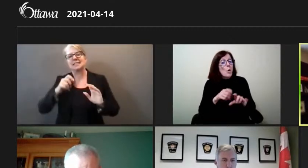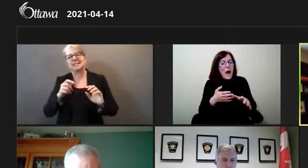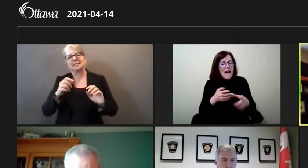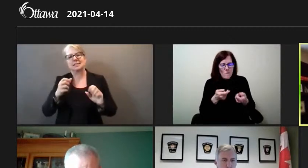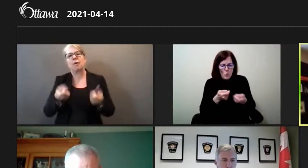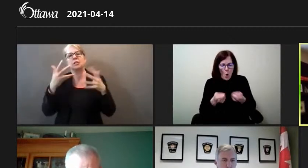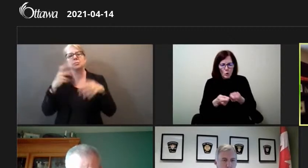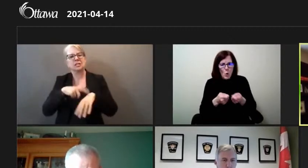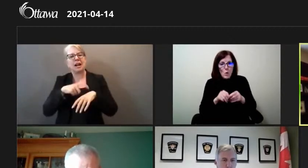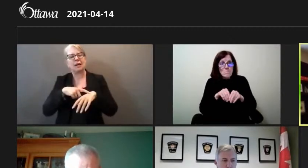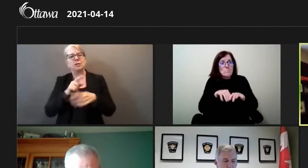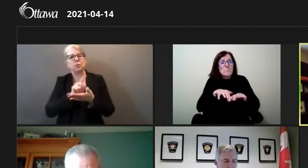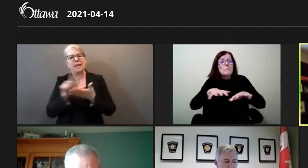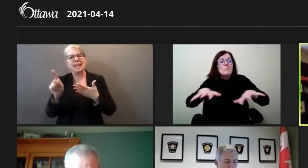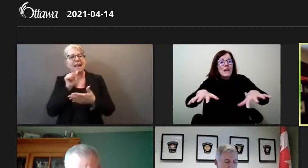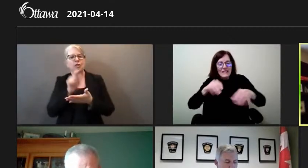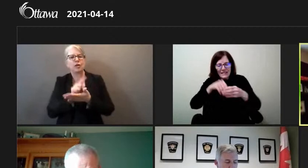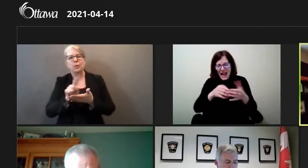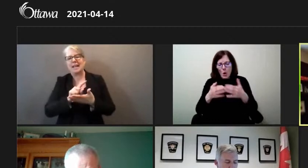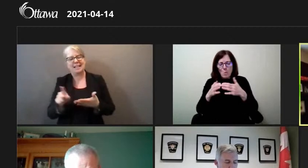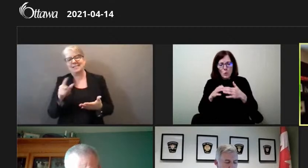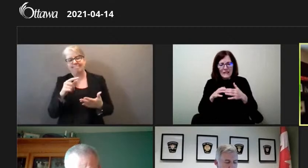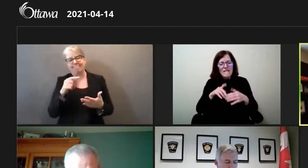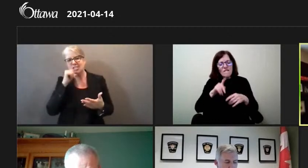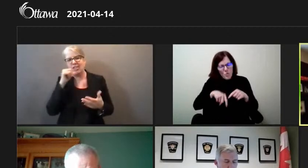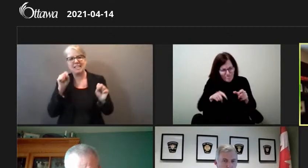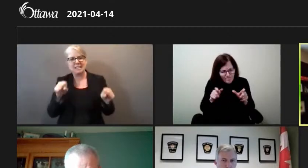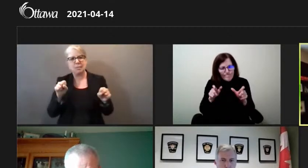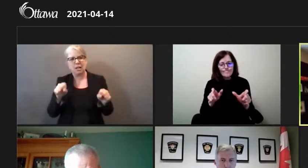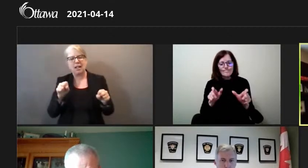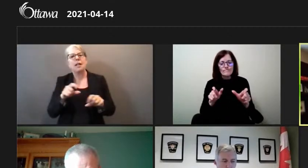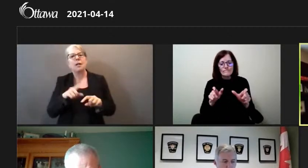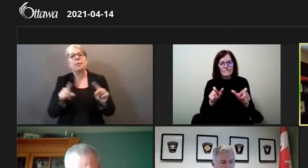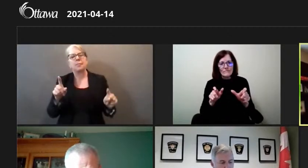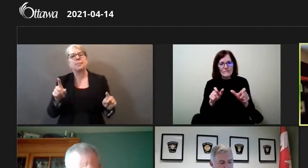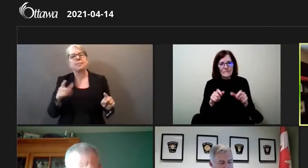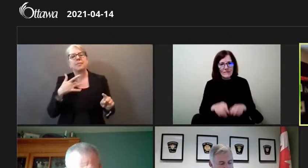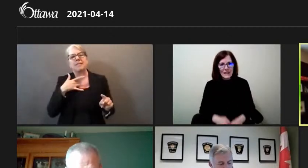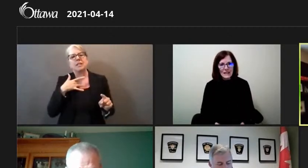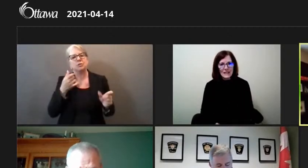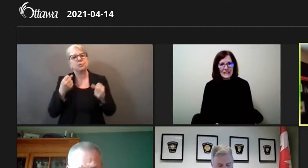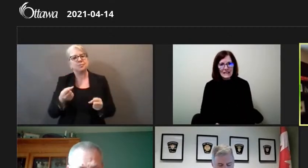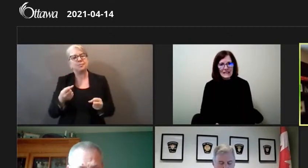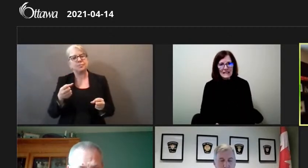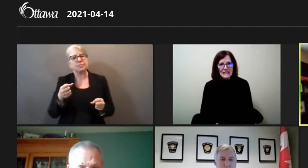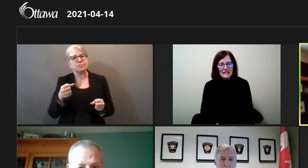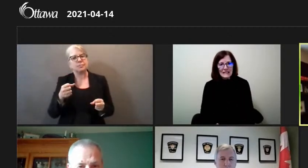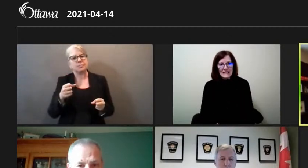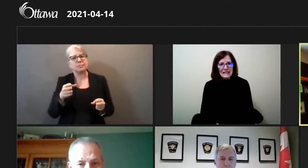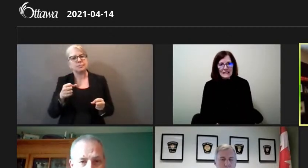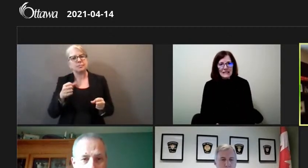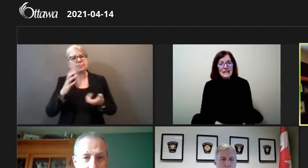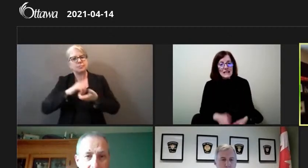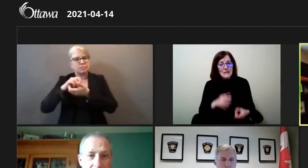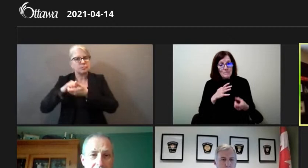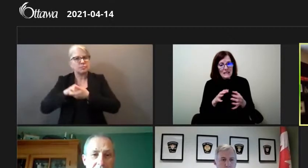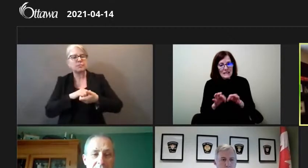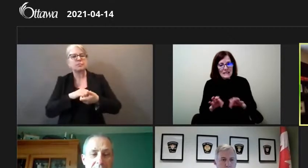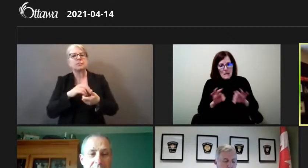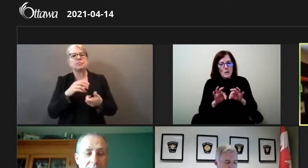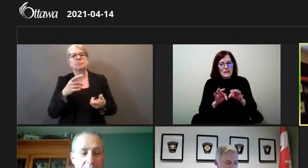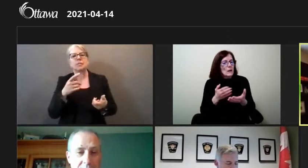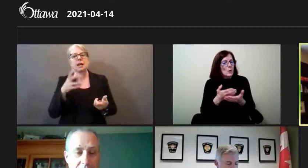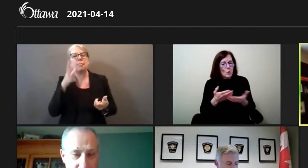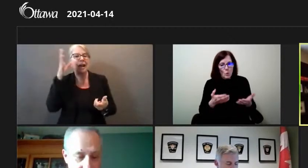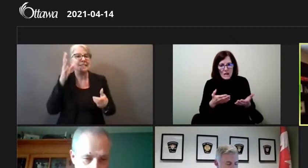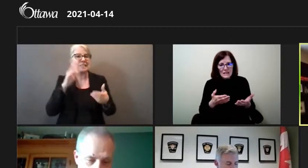week. And so that's not really feasible. But really, I think it's, you know, various partners, whether it's parents, community